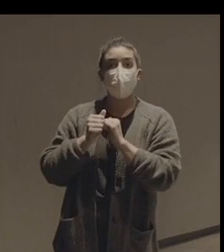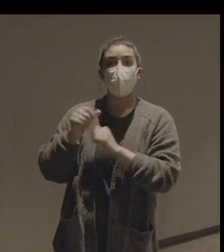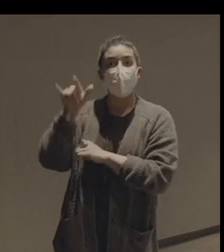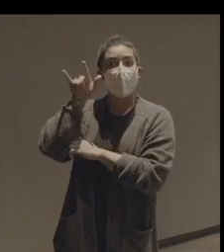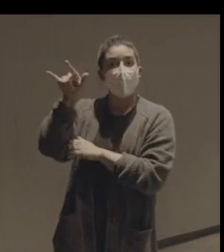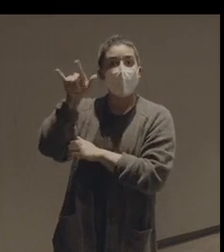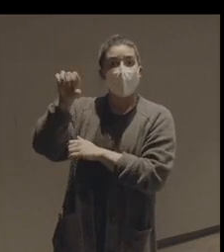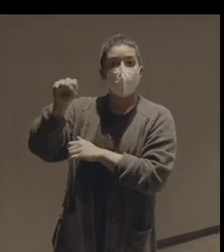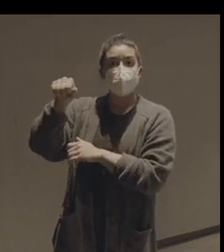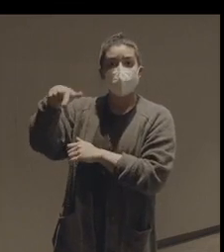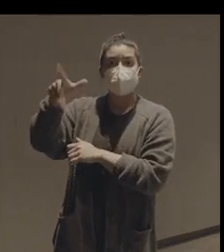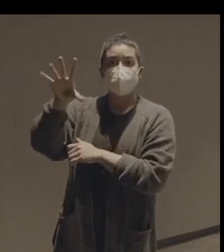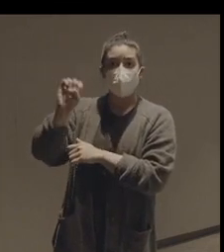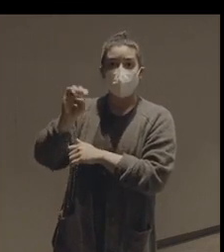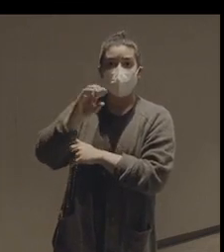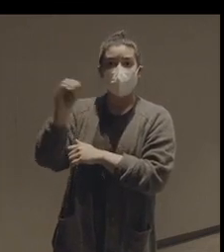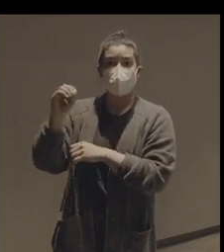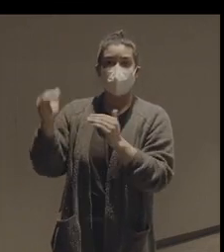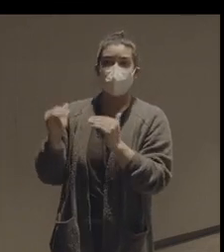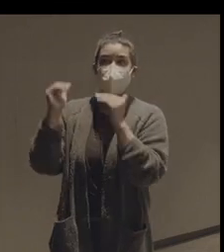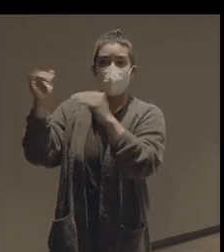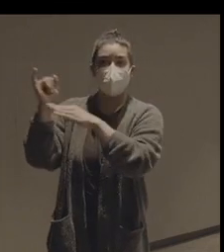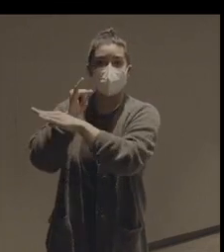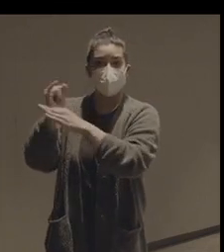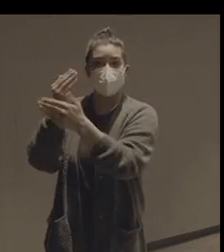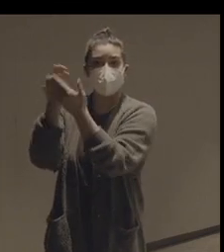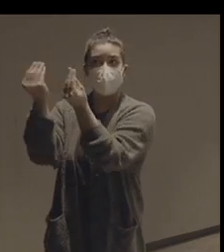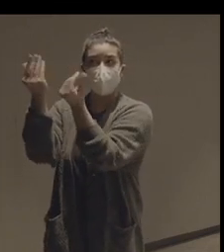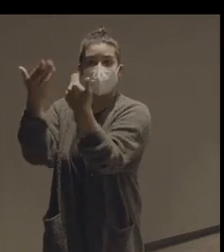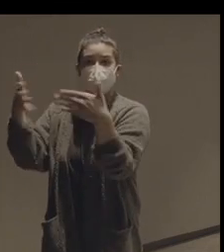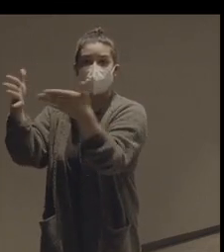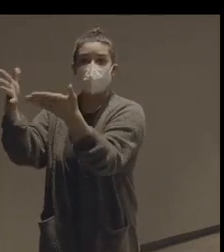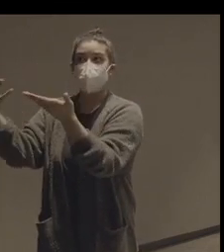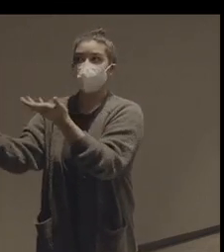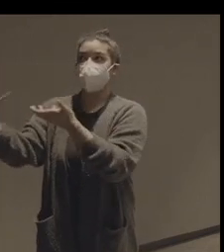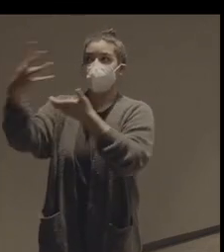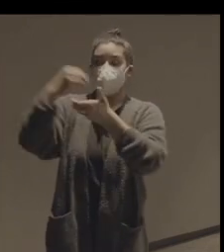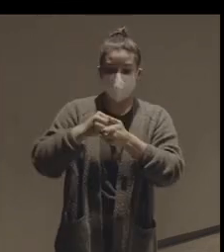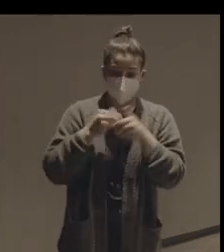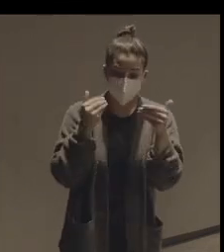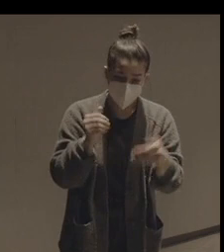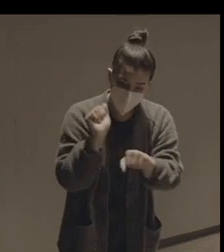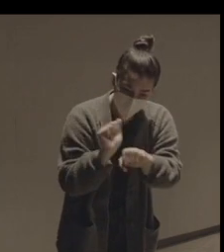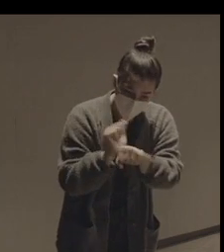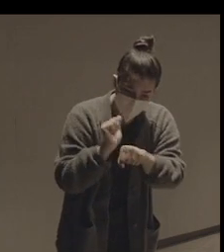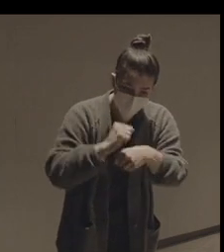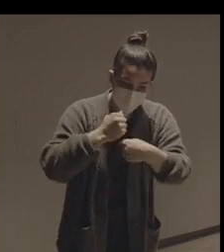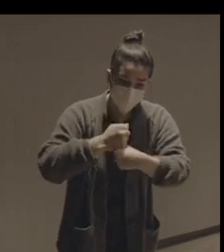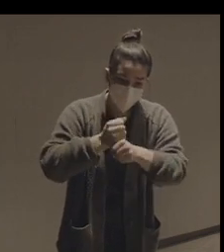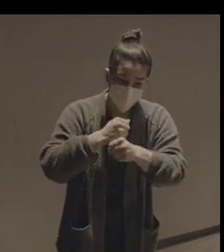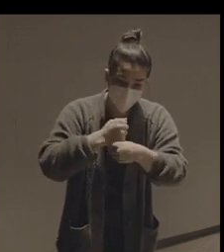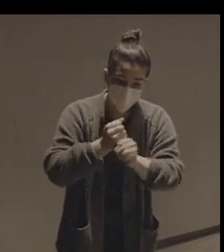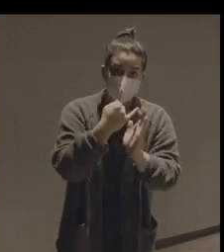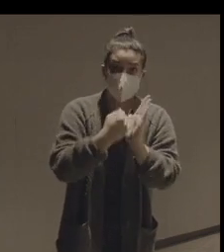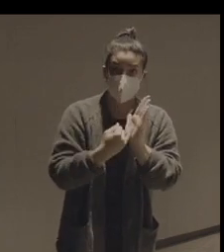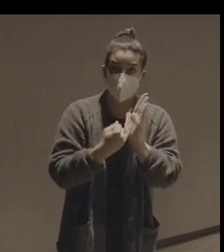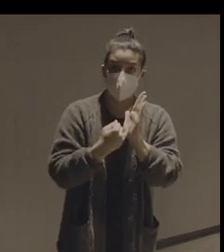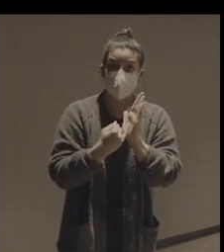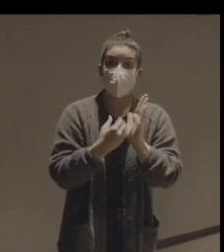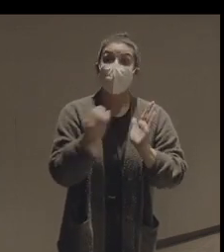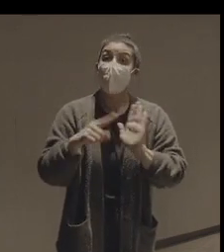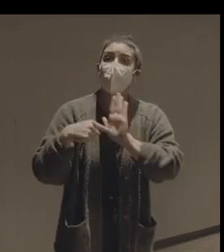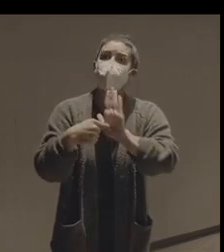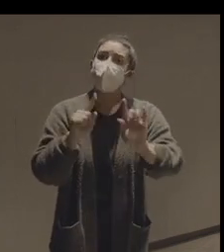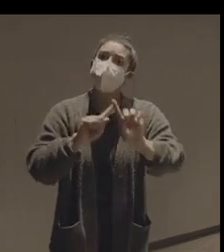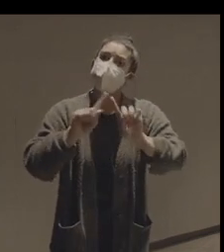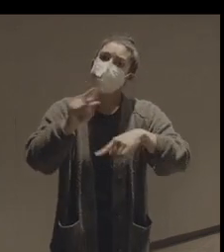region, notably surfing and car culture. Finnish fetish, cool school, those are also terms sometimes used to describe the art